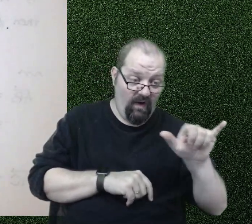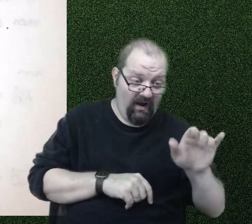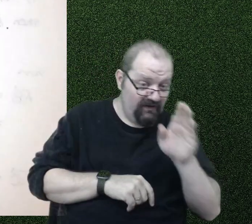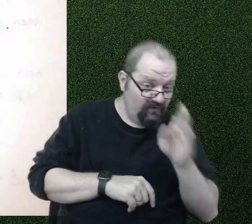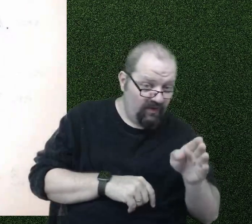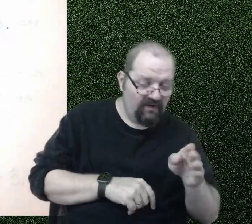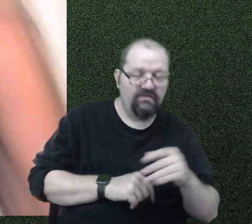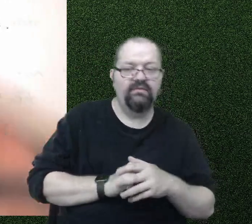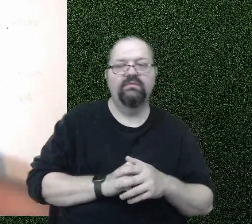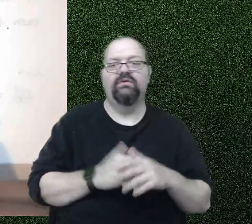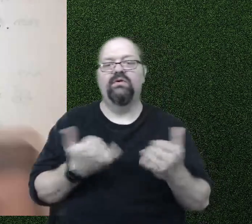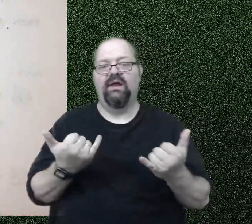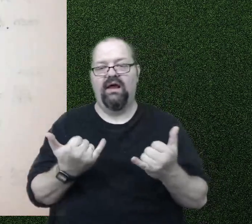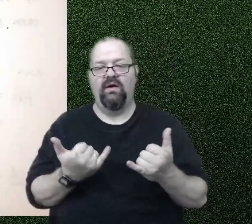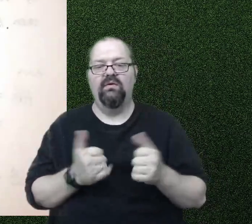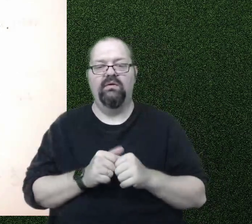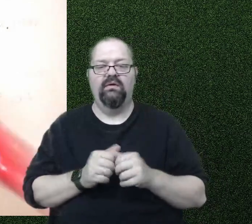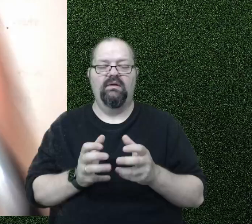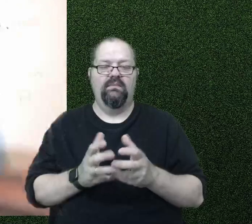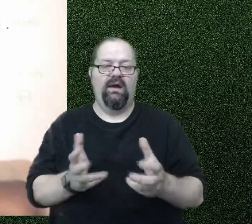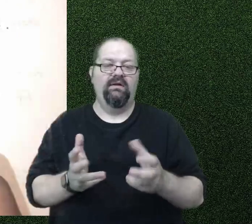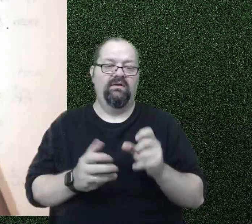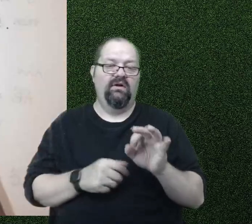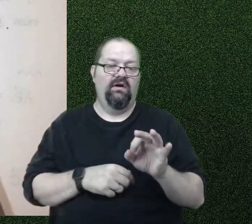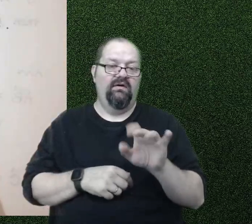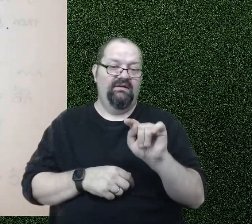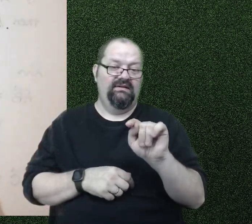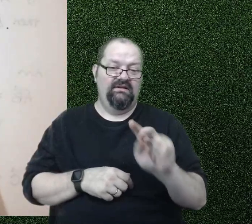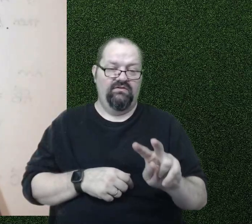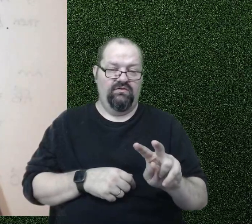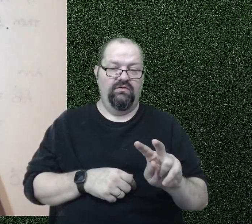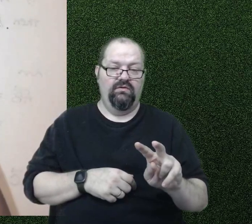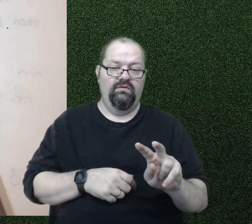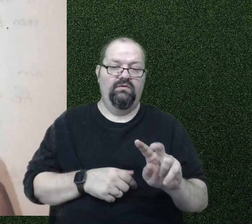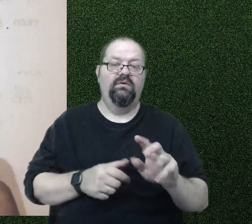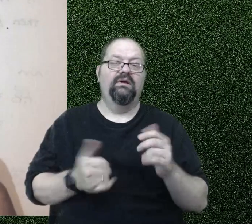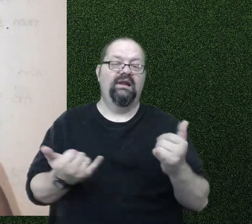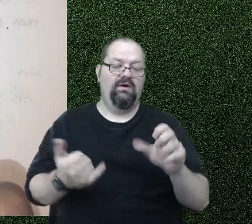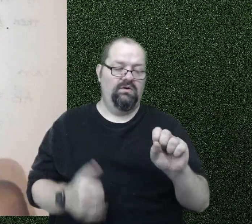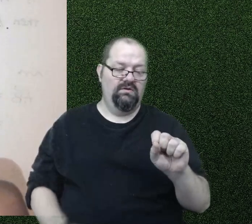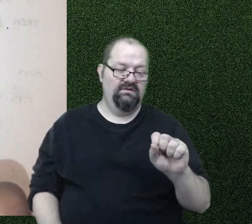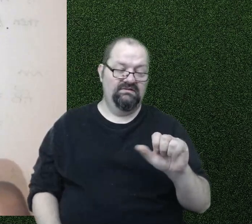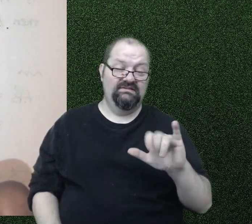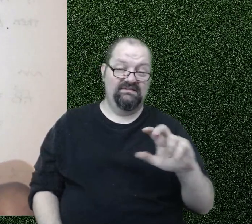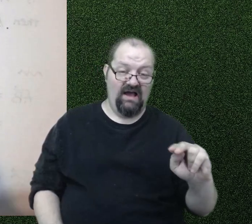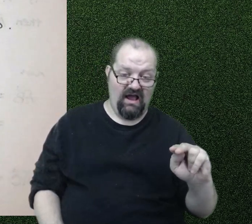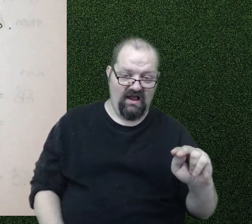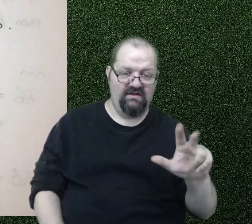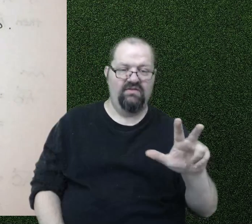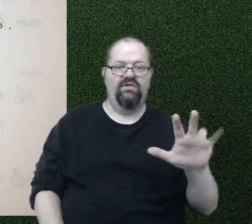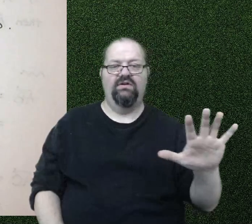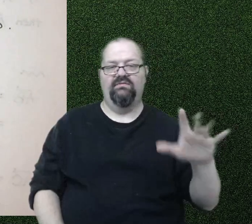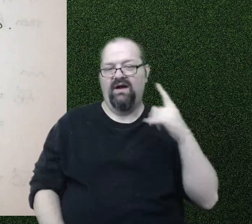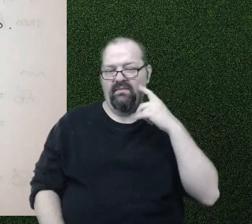of T2 times opposite the 35 is going to give me a sine of 35.